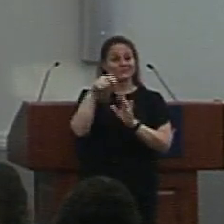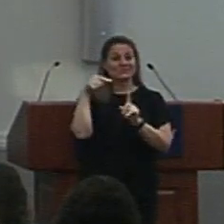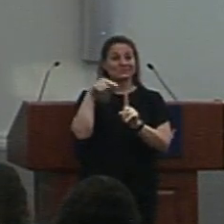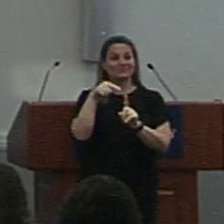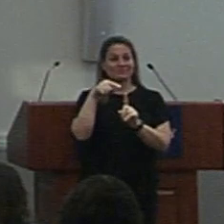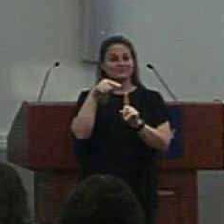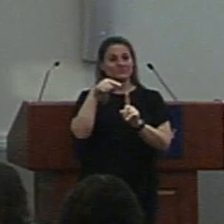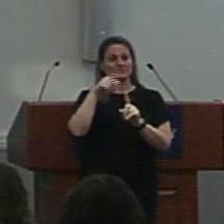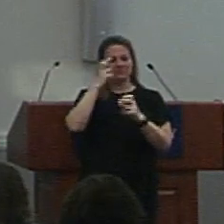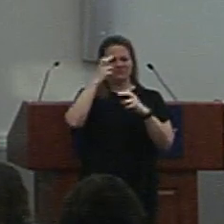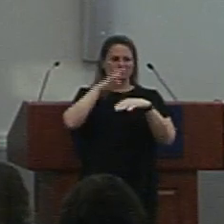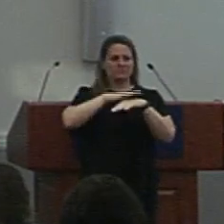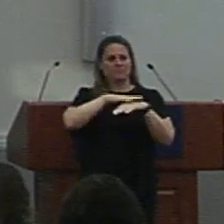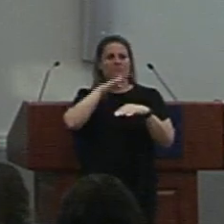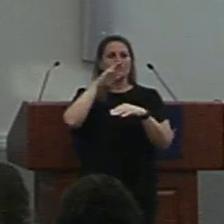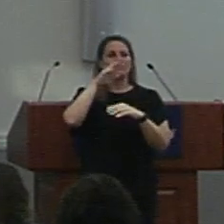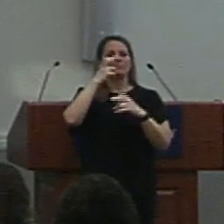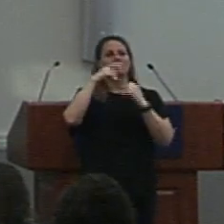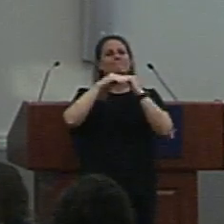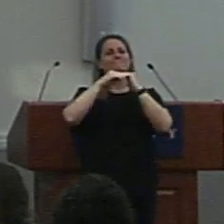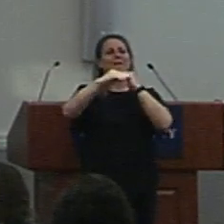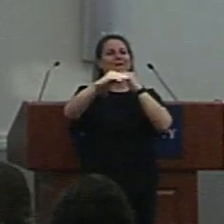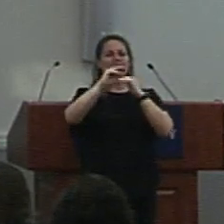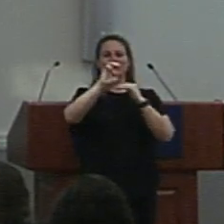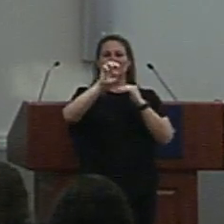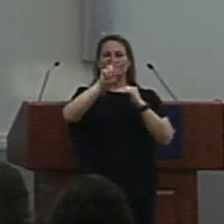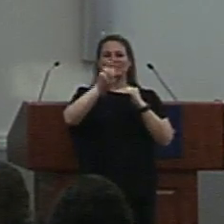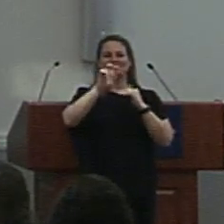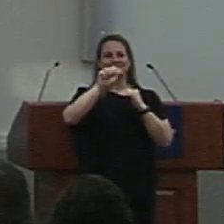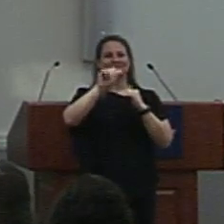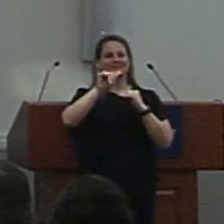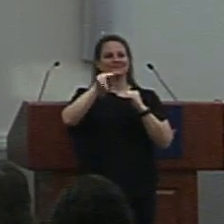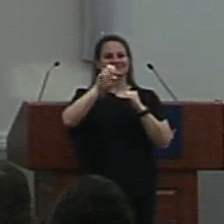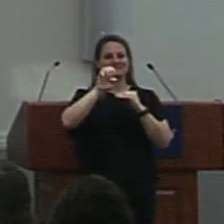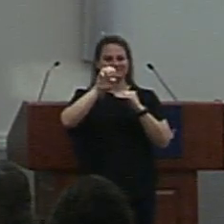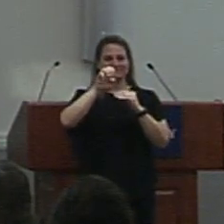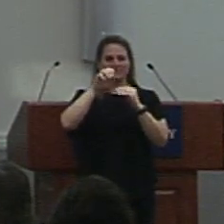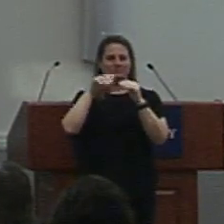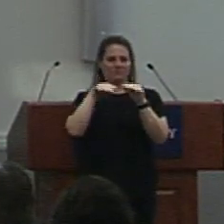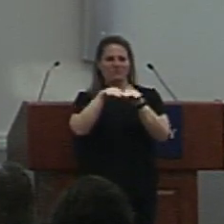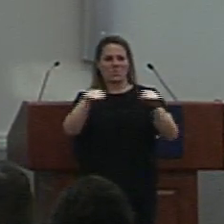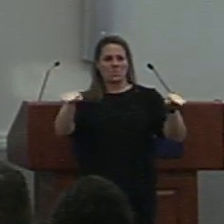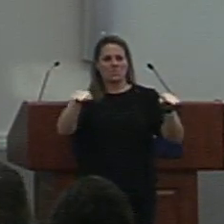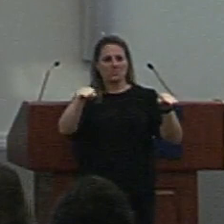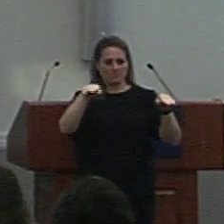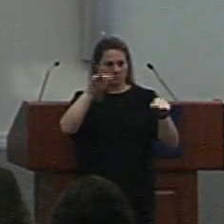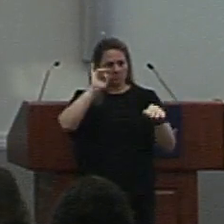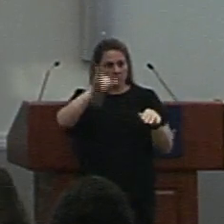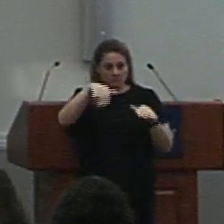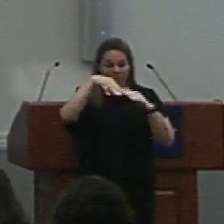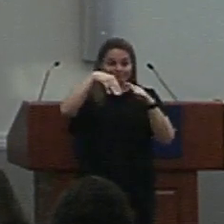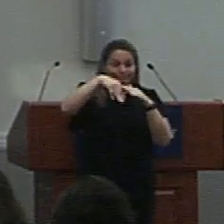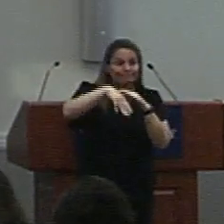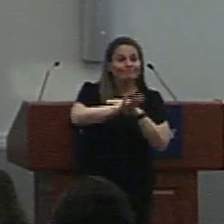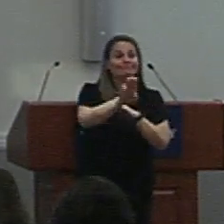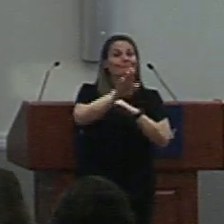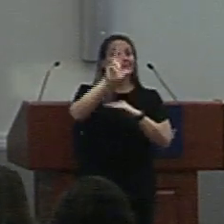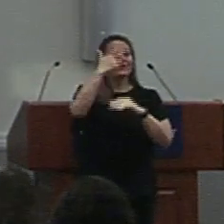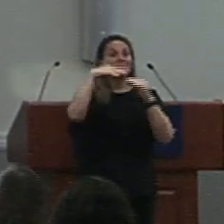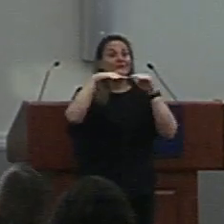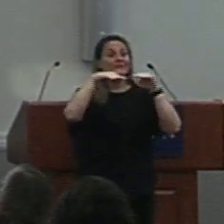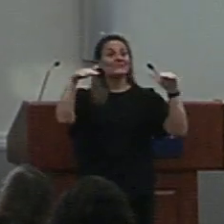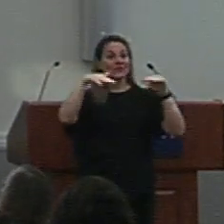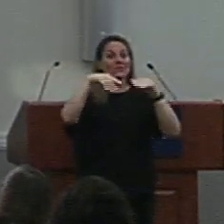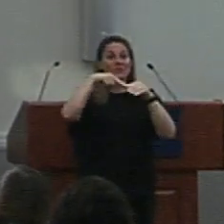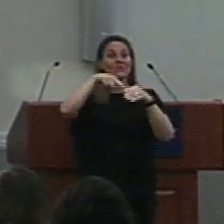tall area of brick steps that lead to a little area where people have press conferences. There are tables where you can eat.